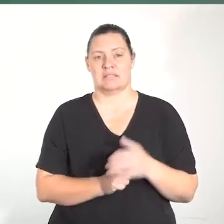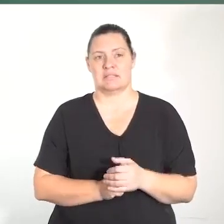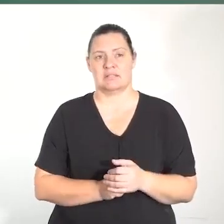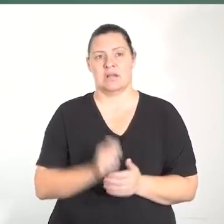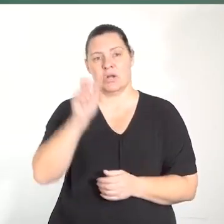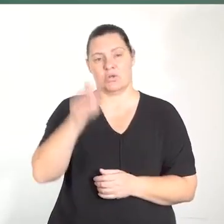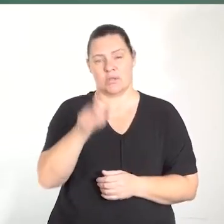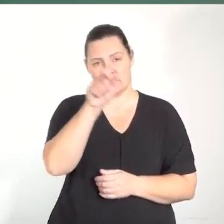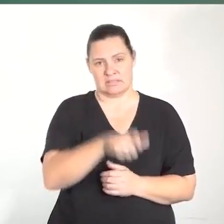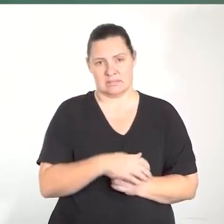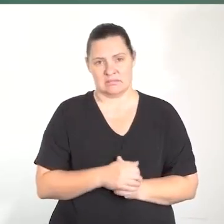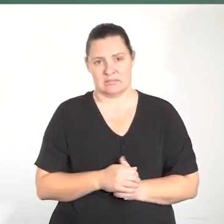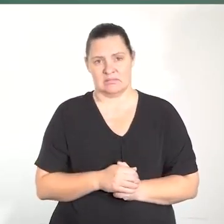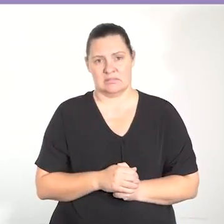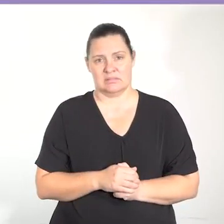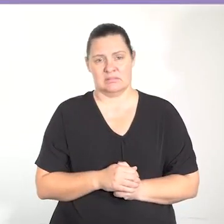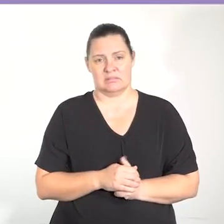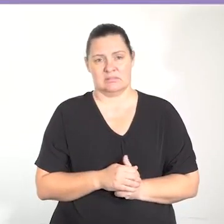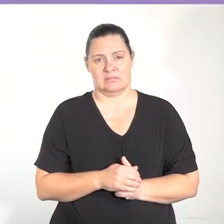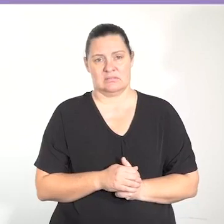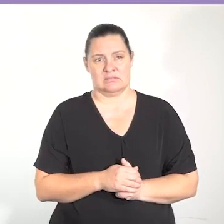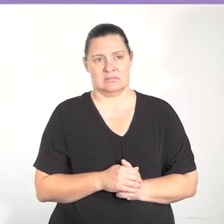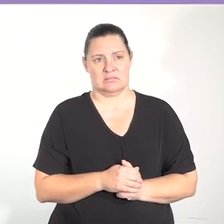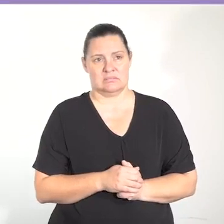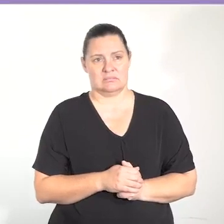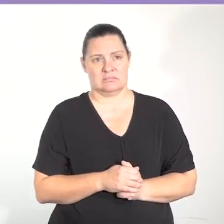out our columns.